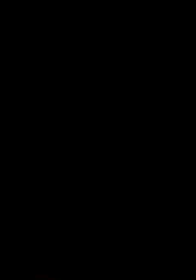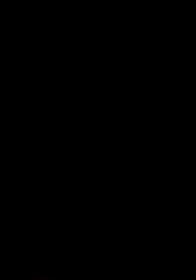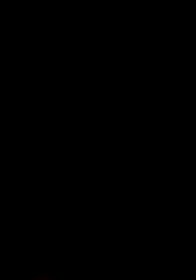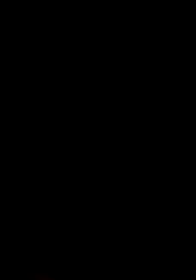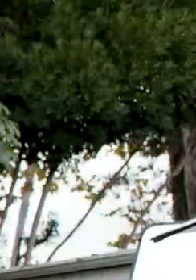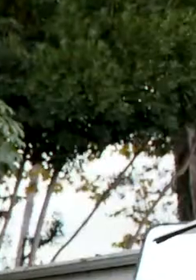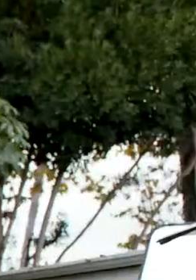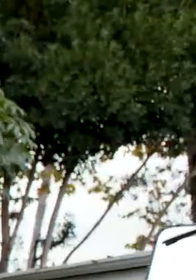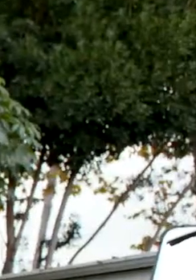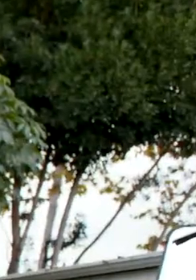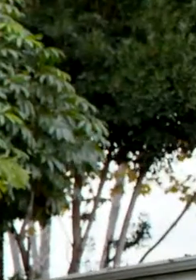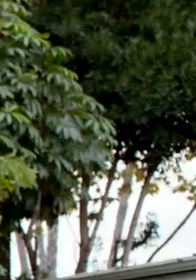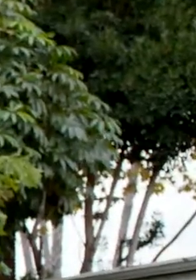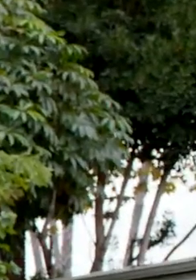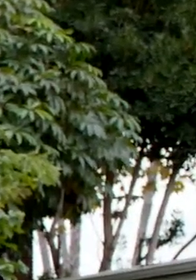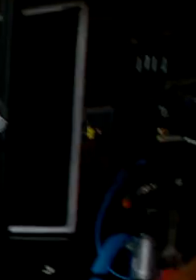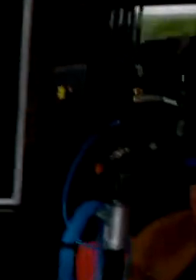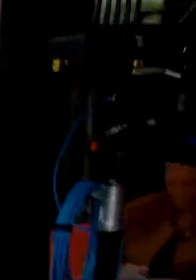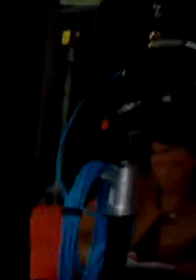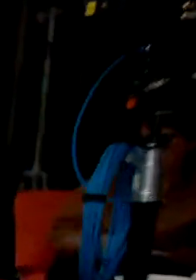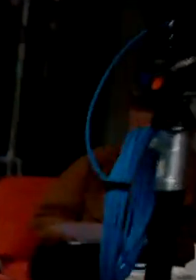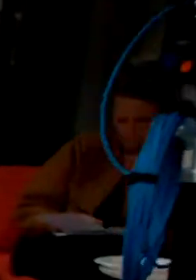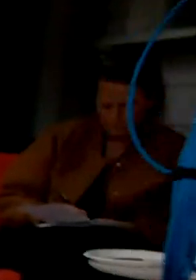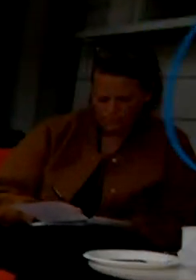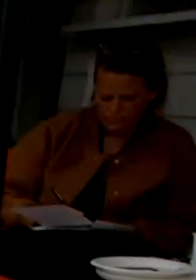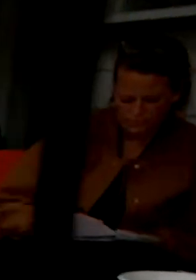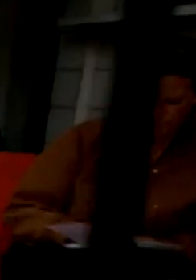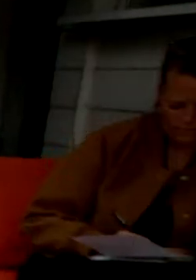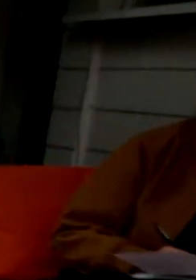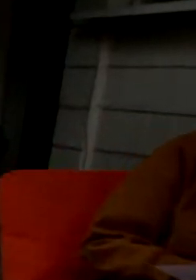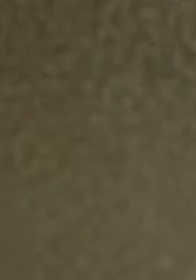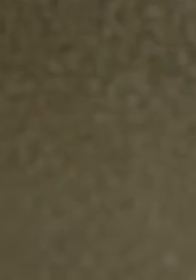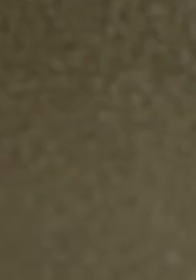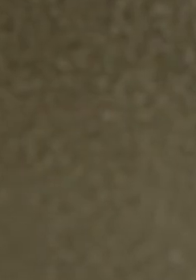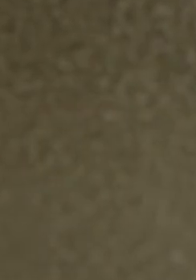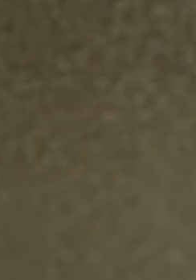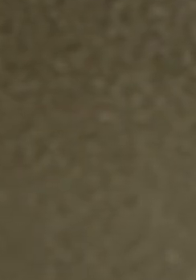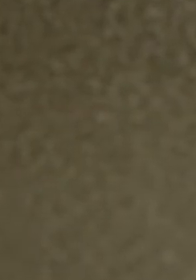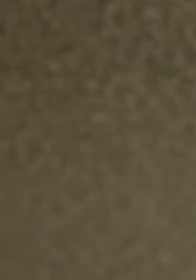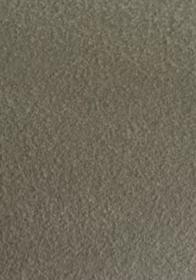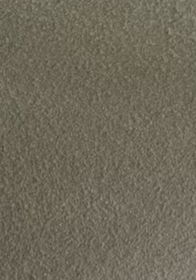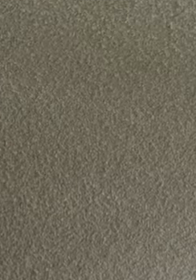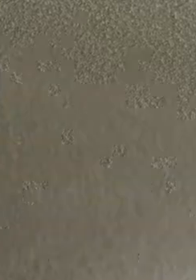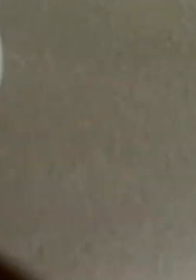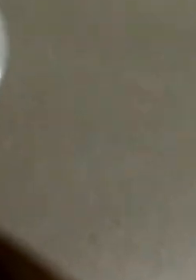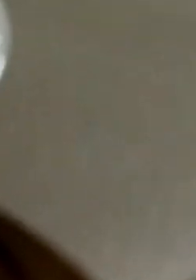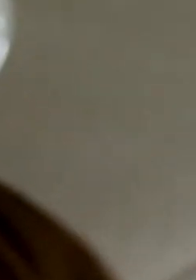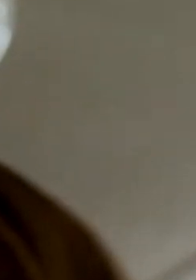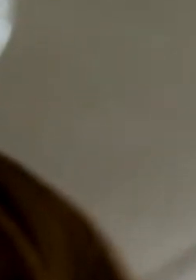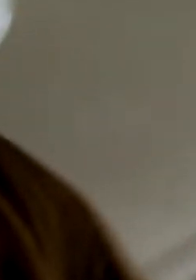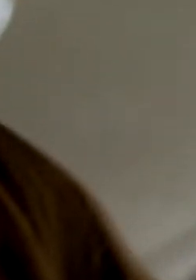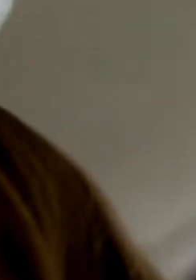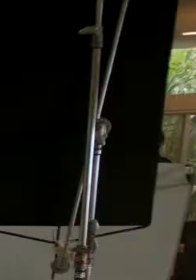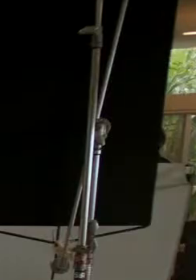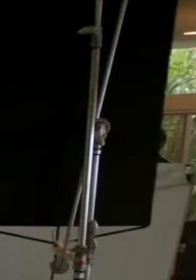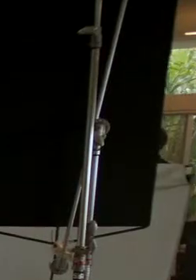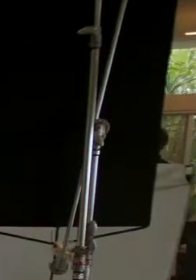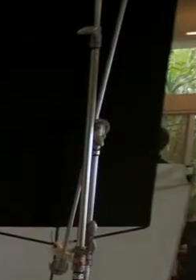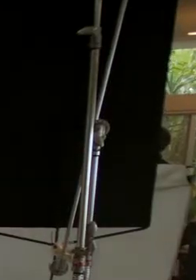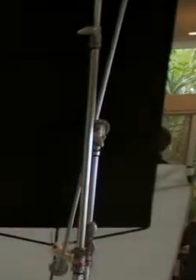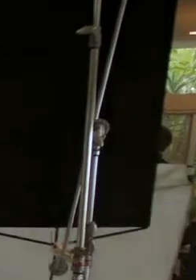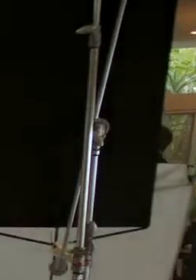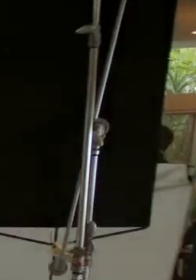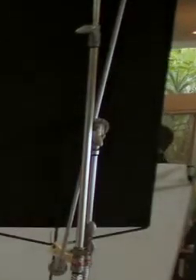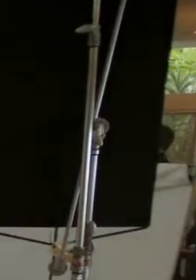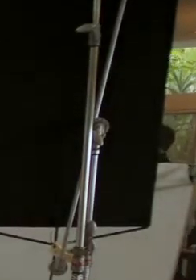What delicate work. It's much more versatile than a 1.8K HMI. It's small, you can plug it into a wall, and it's